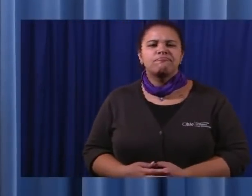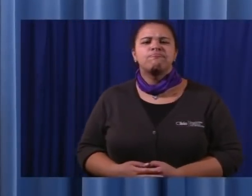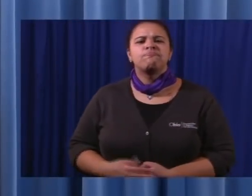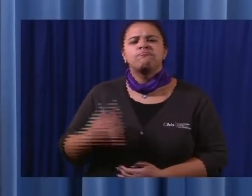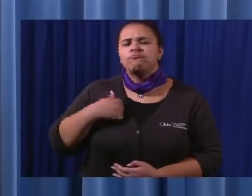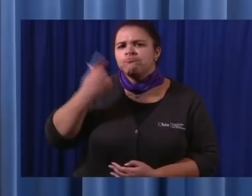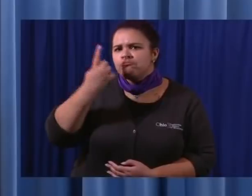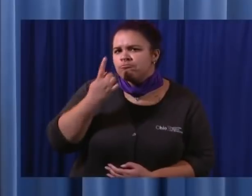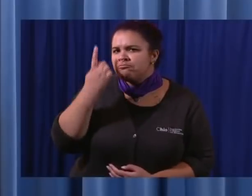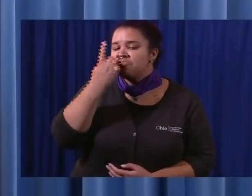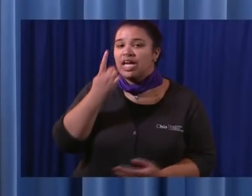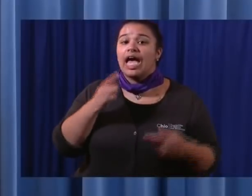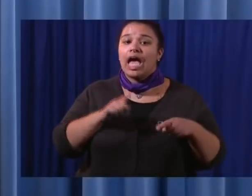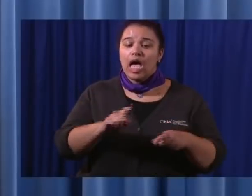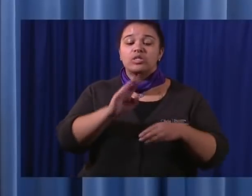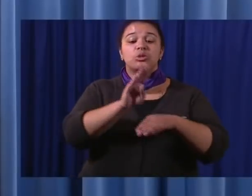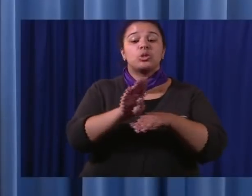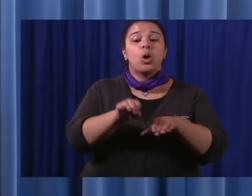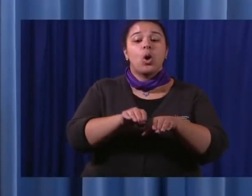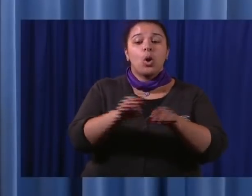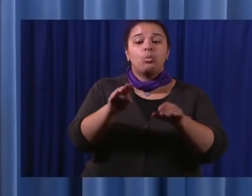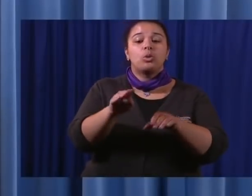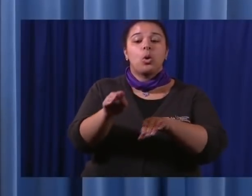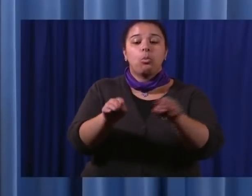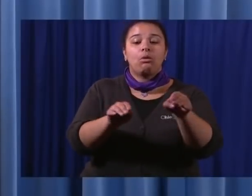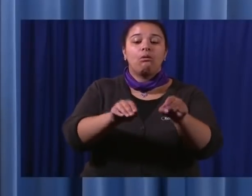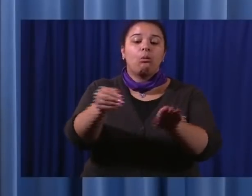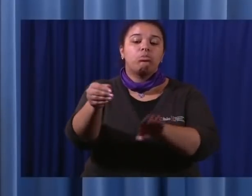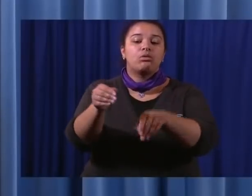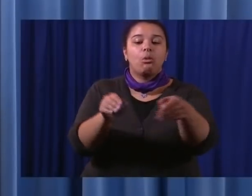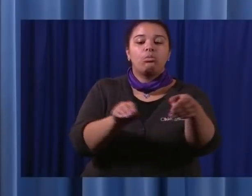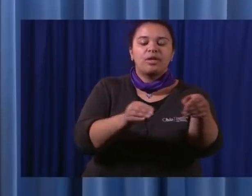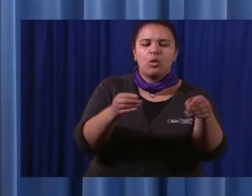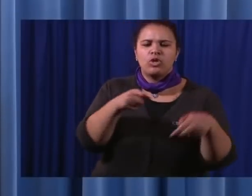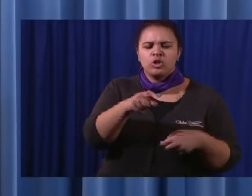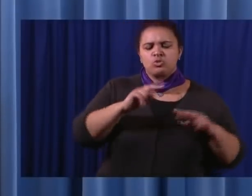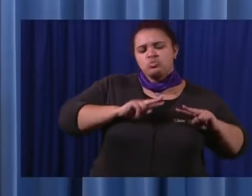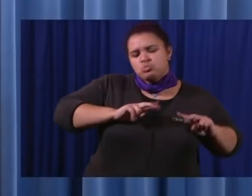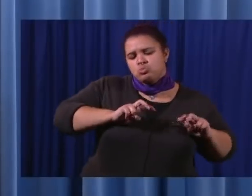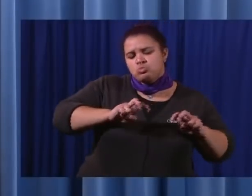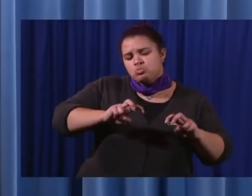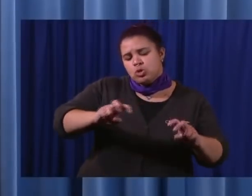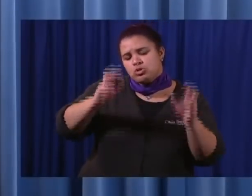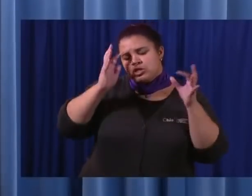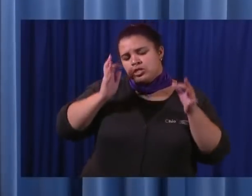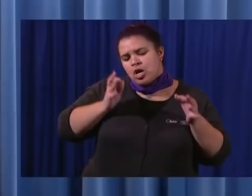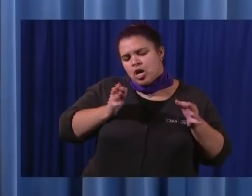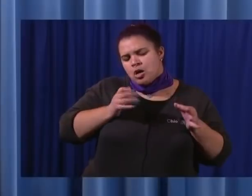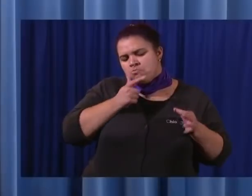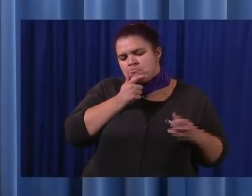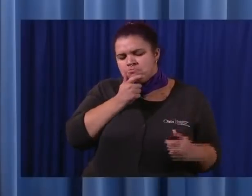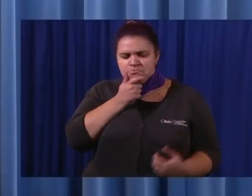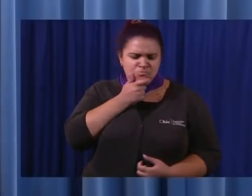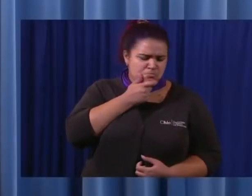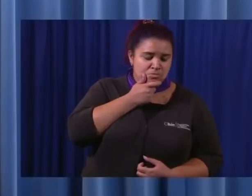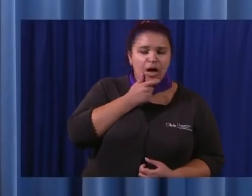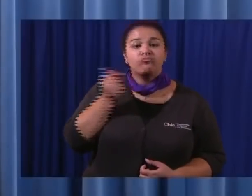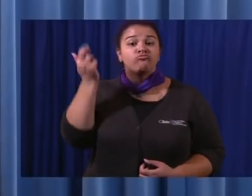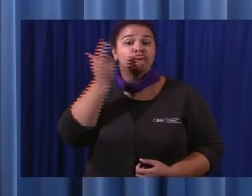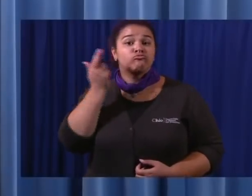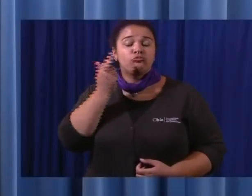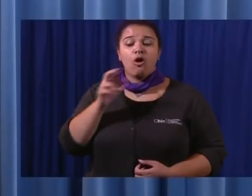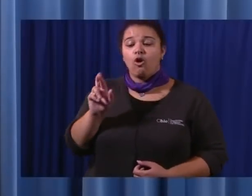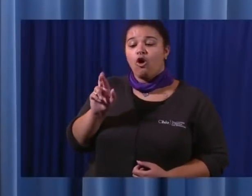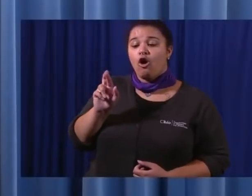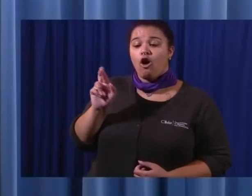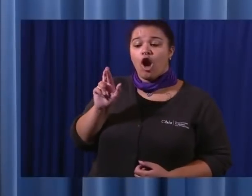first of all, how much will the R not factor into your decisions going forward? And secondly, is it possible we could see your reopening